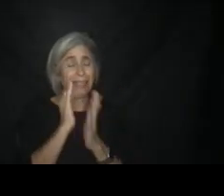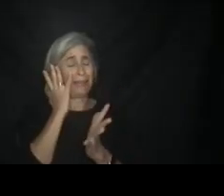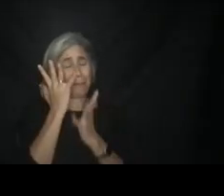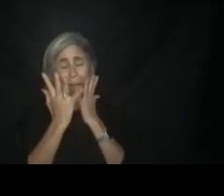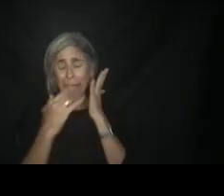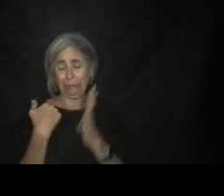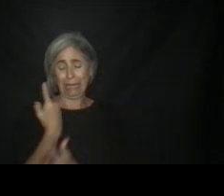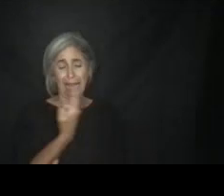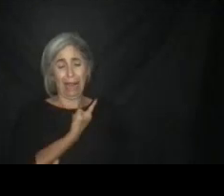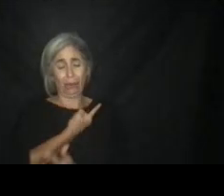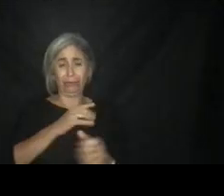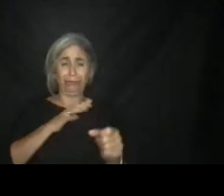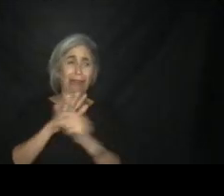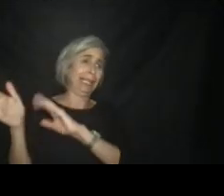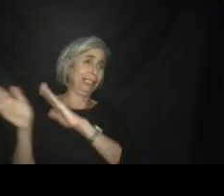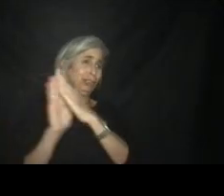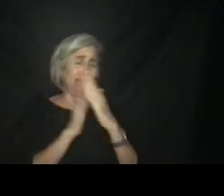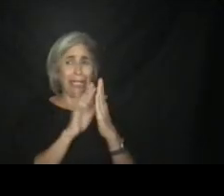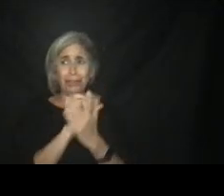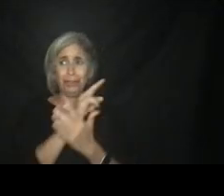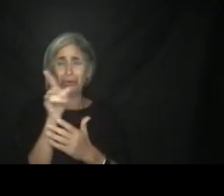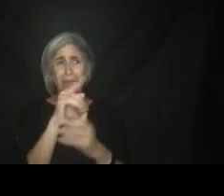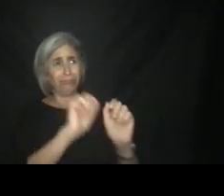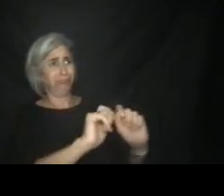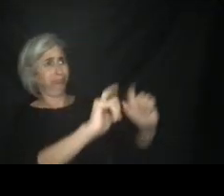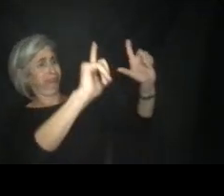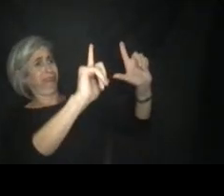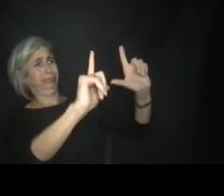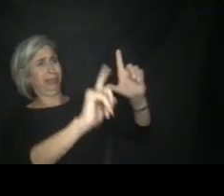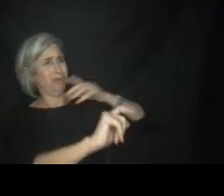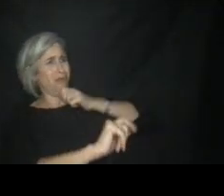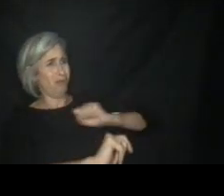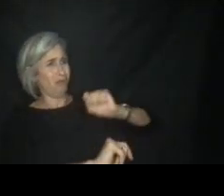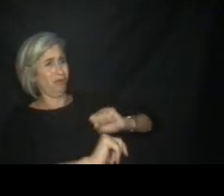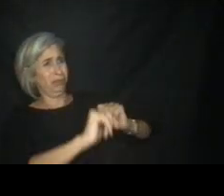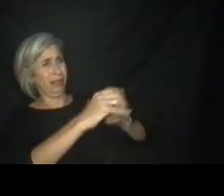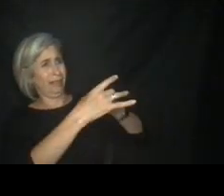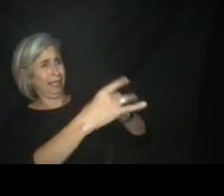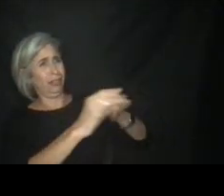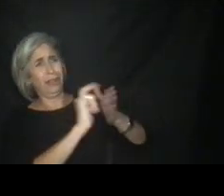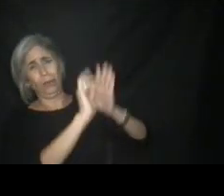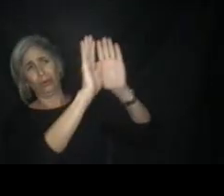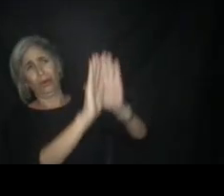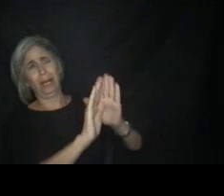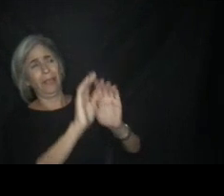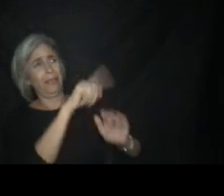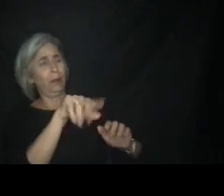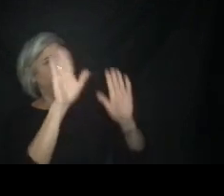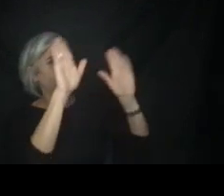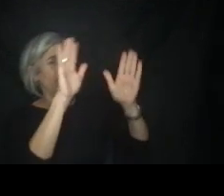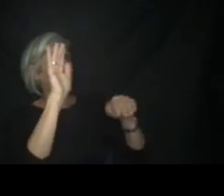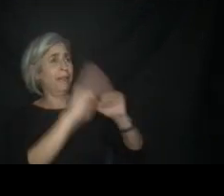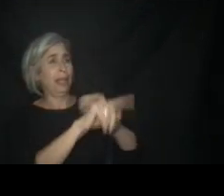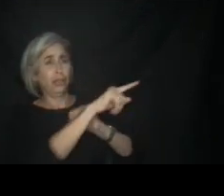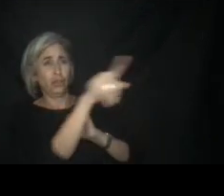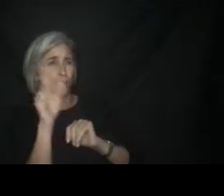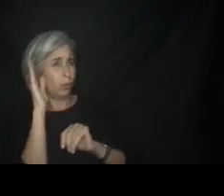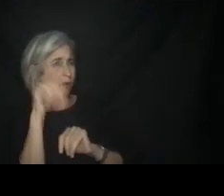to our entire city that you have done this to our former great leaders. And they were greater than you all will ever be. I've got to say